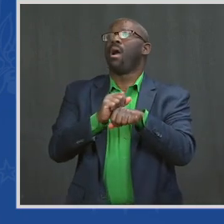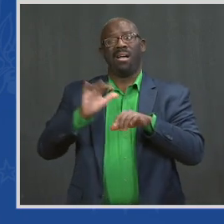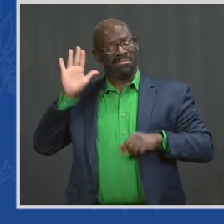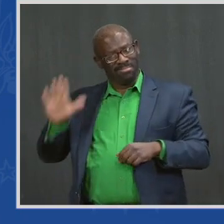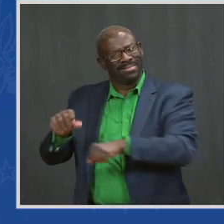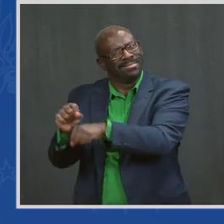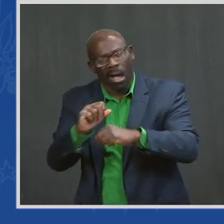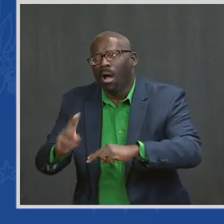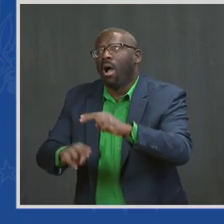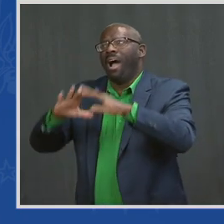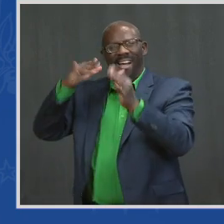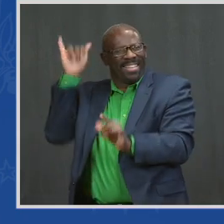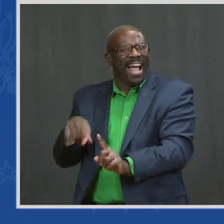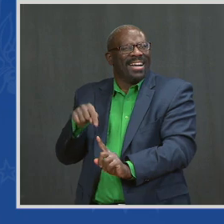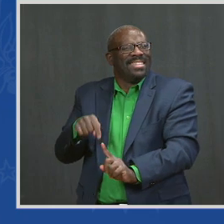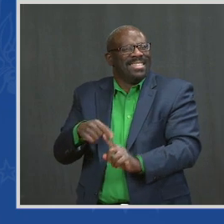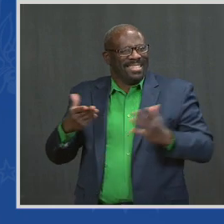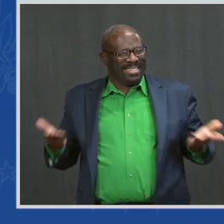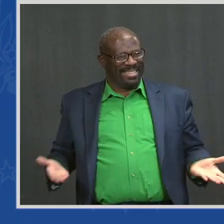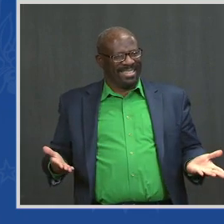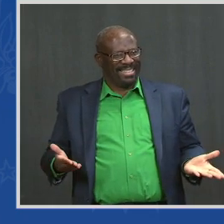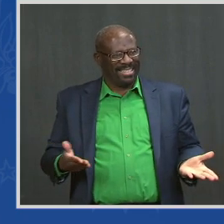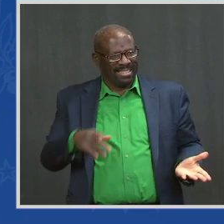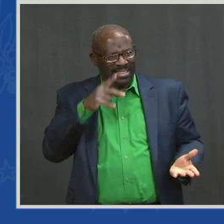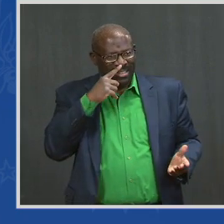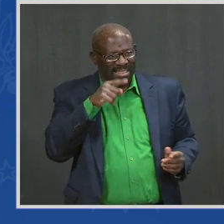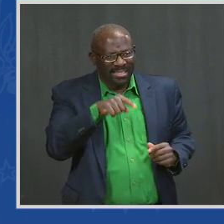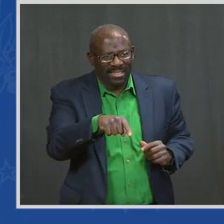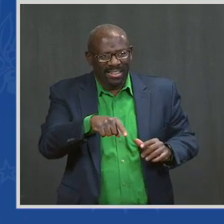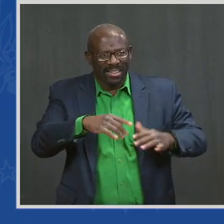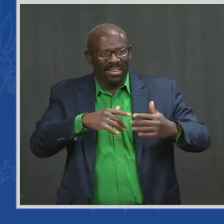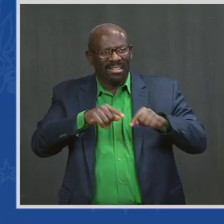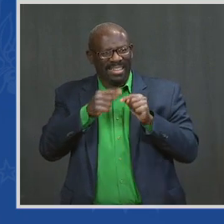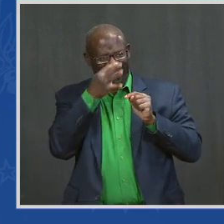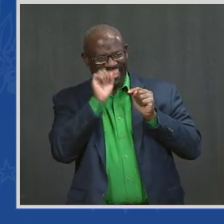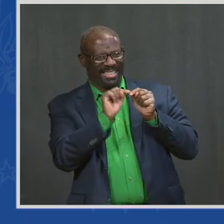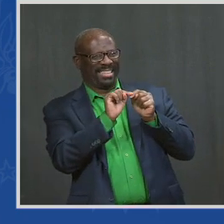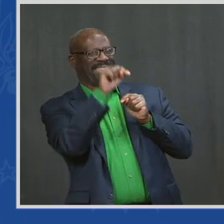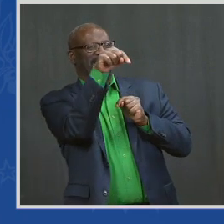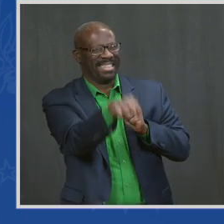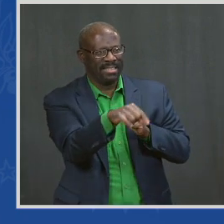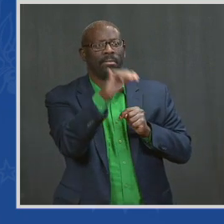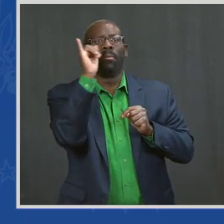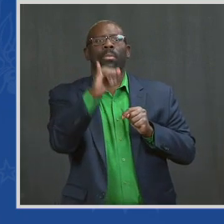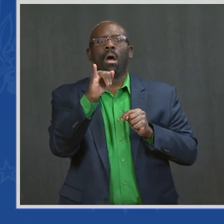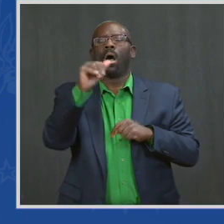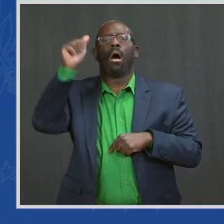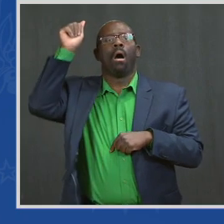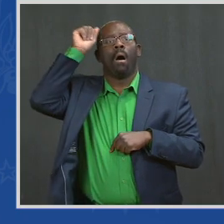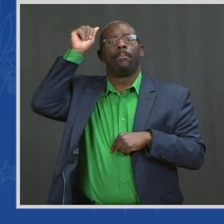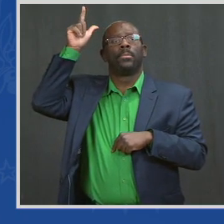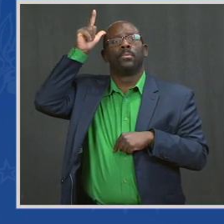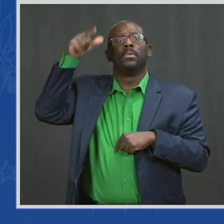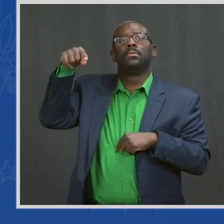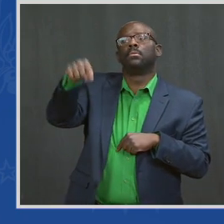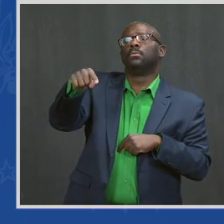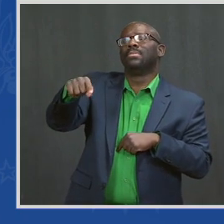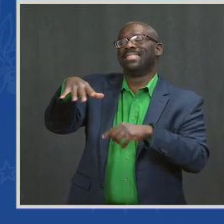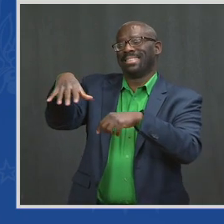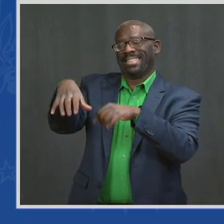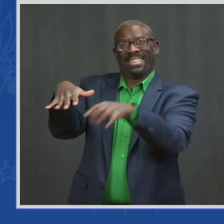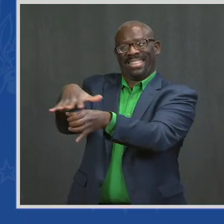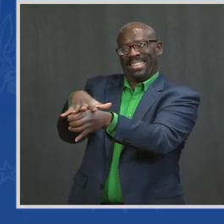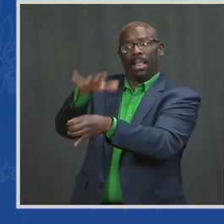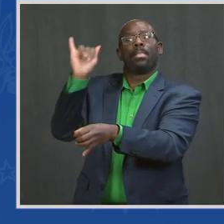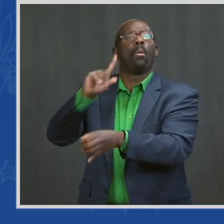We are footsteps away from where President Abraham Lincoln signed the Emancipation